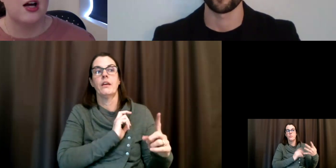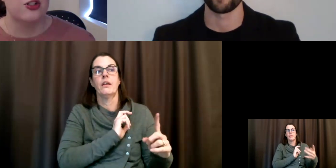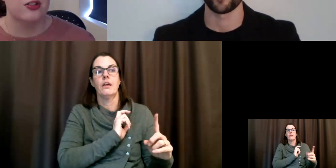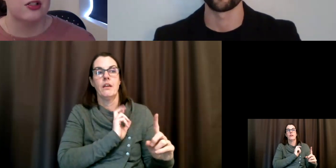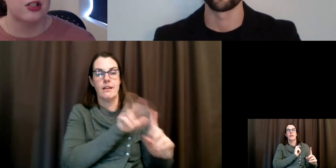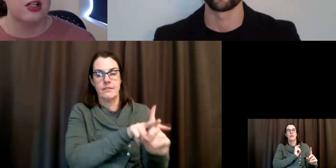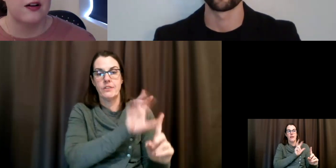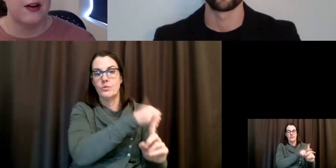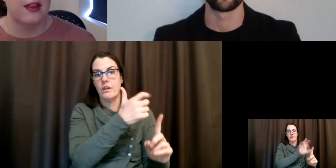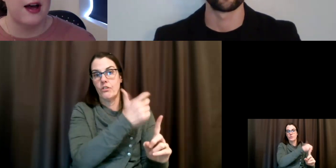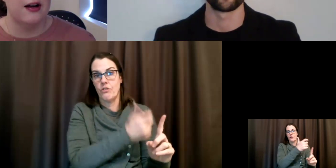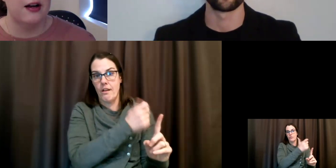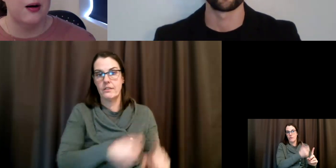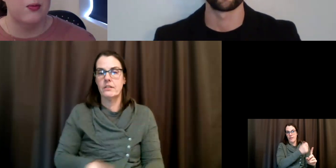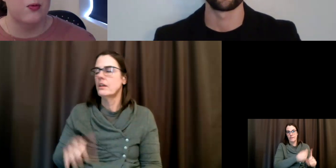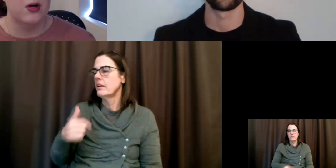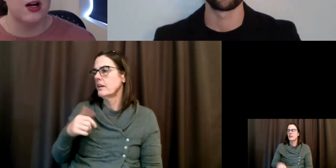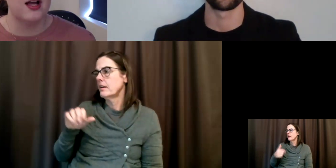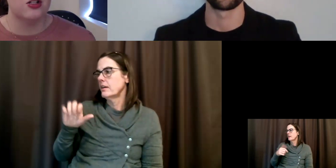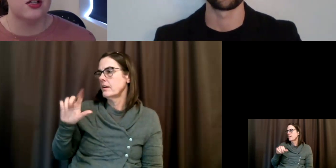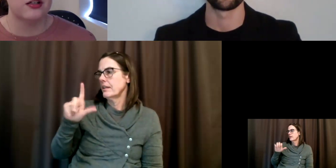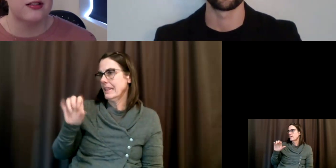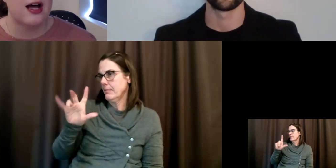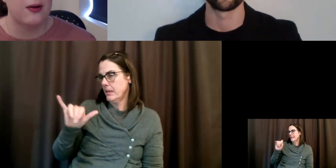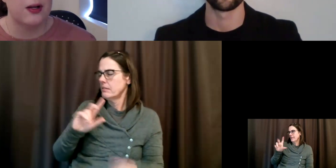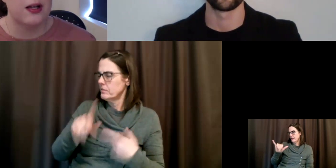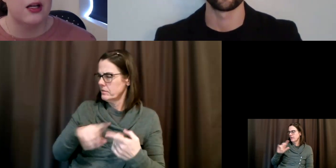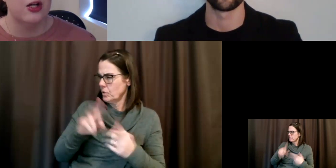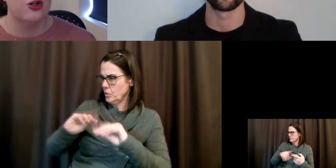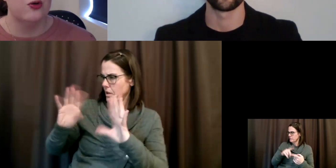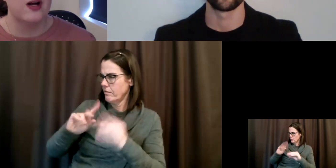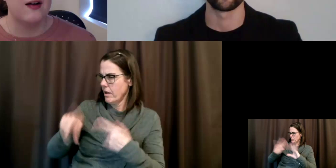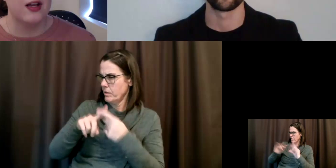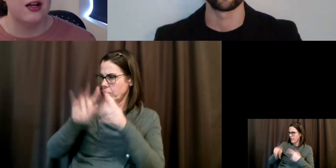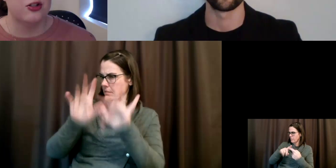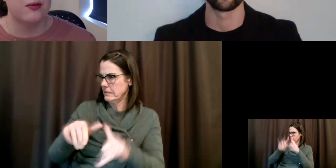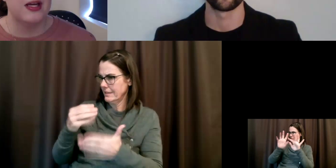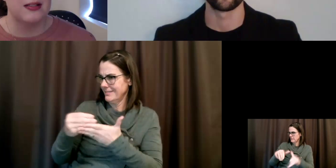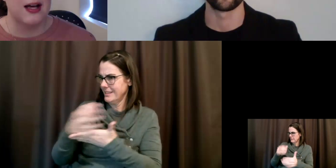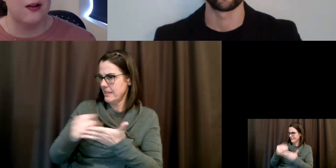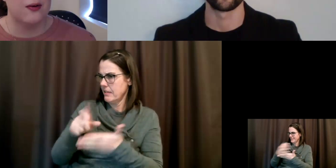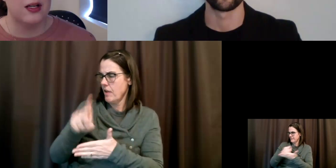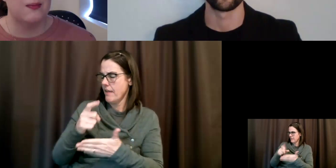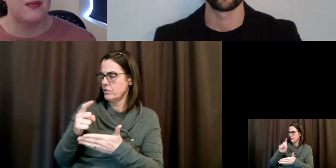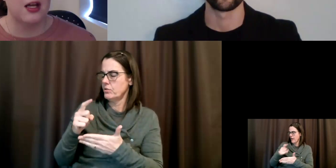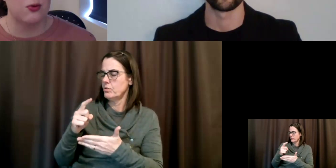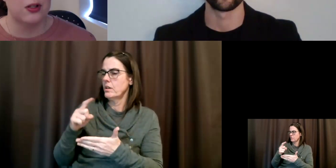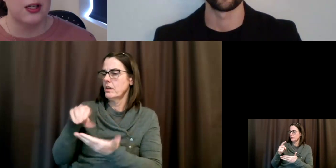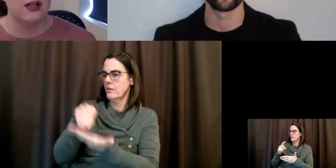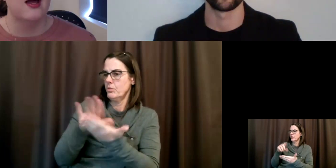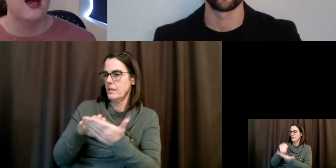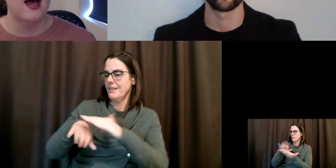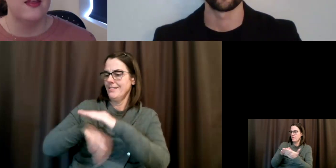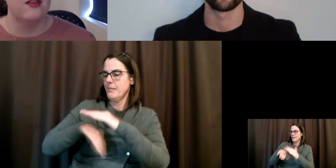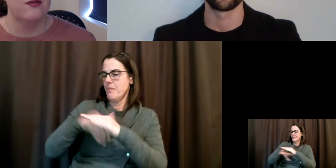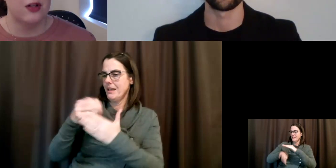So Kyle, just to clarify that, when you're entering the salary, you would have to enter the base salary